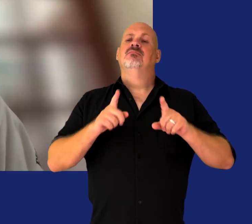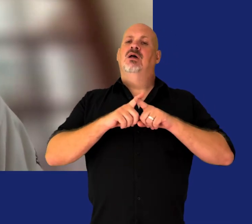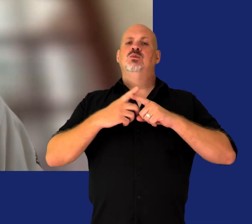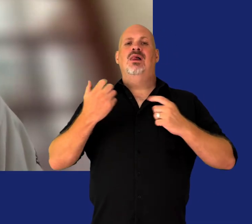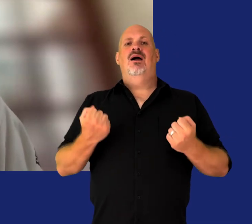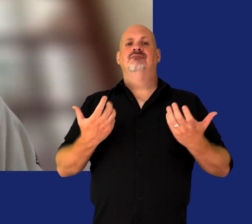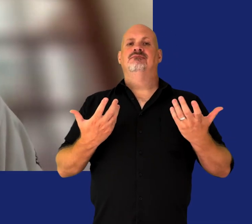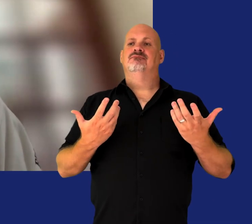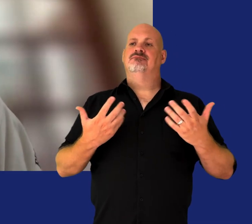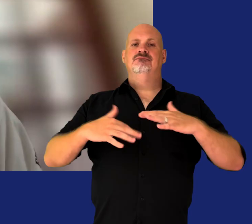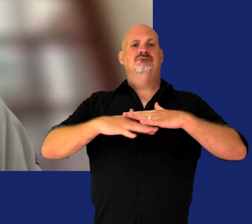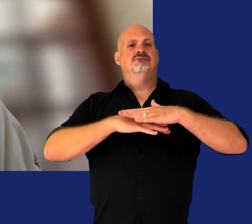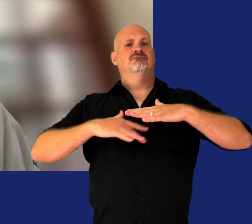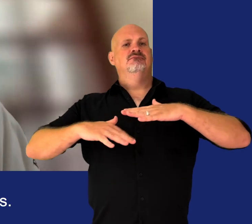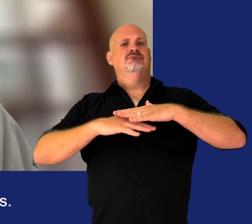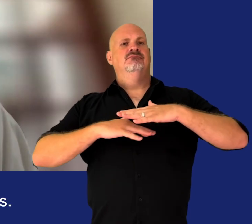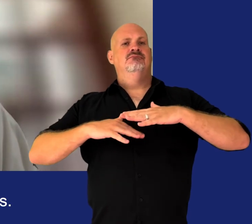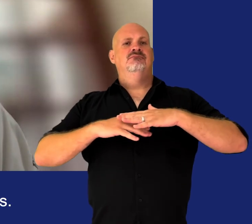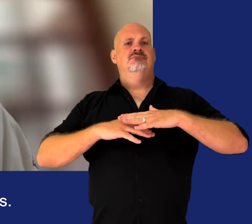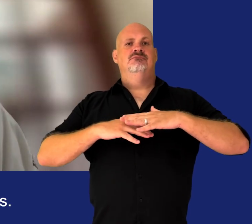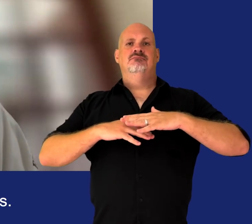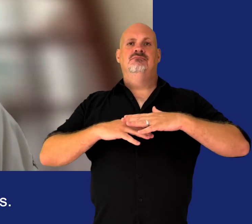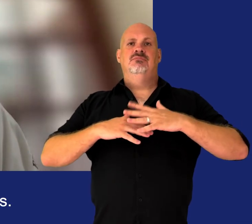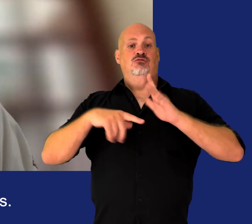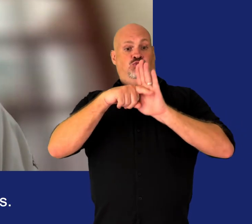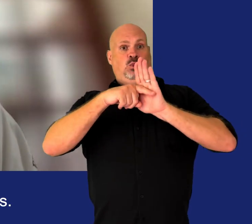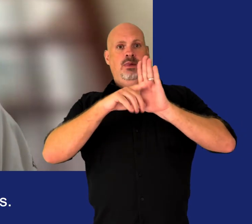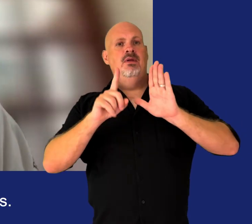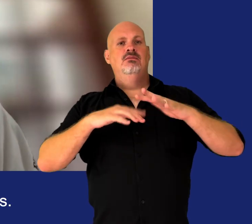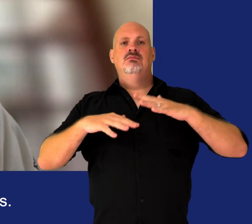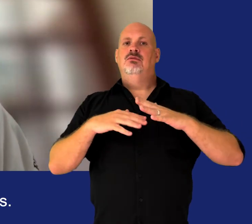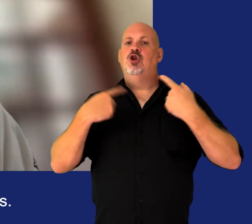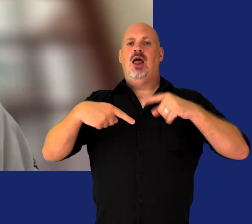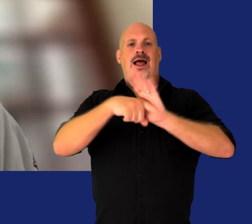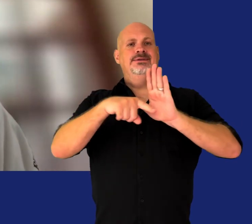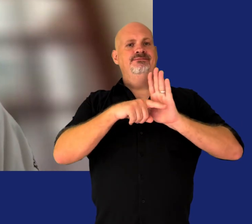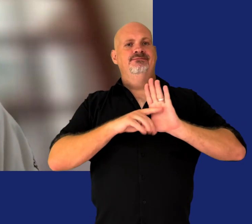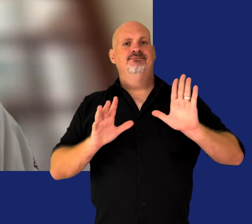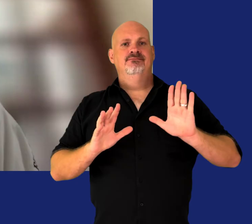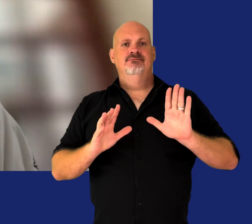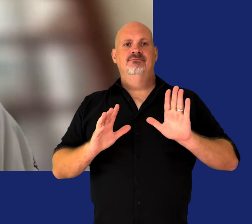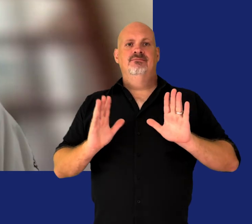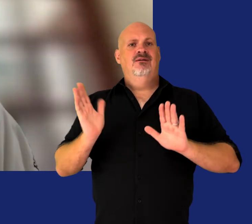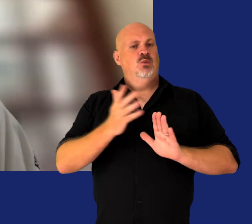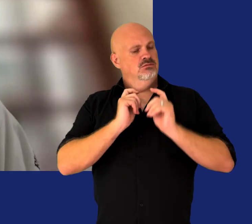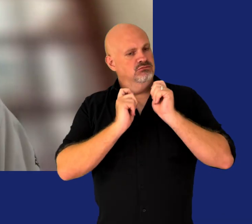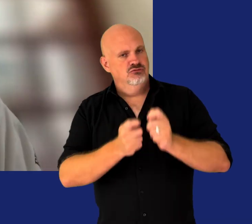There's a very clear unwritten rule that there's no negative commentary allowed within the class, and